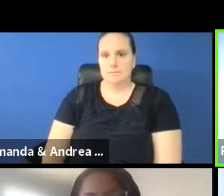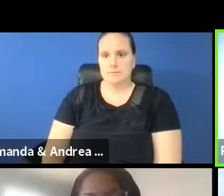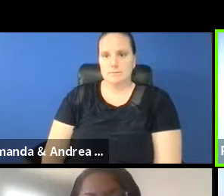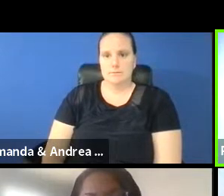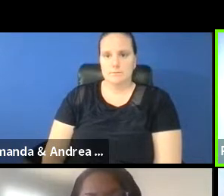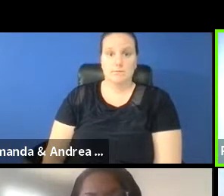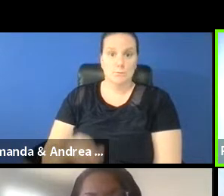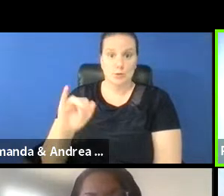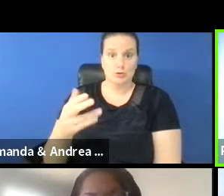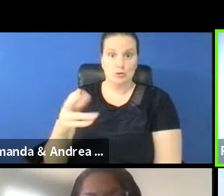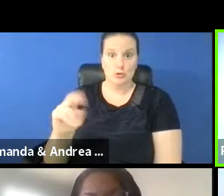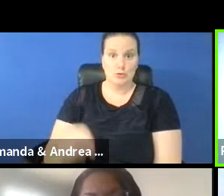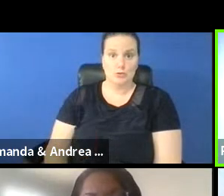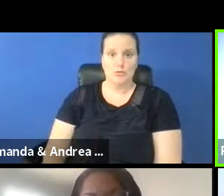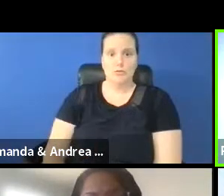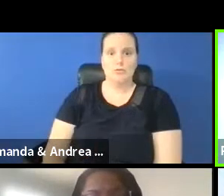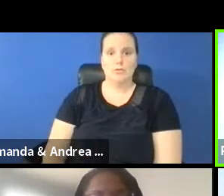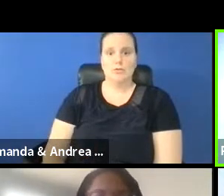John?